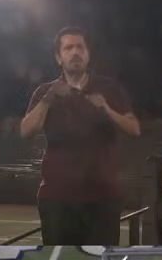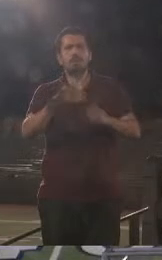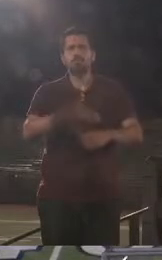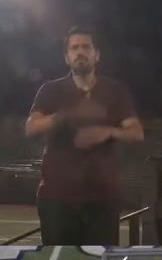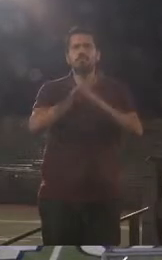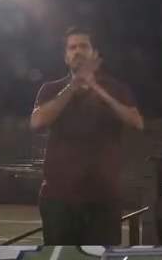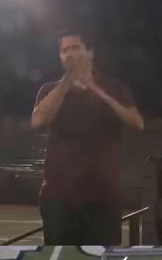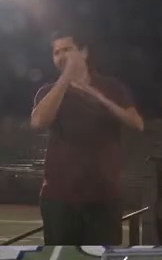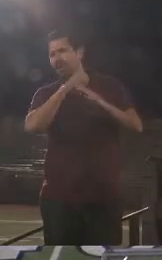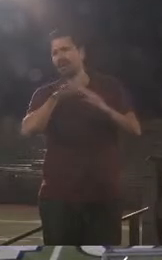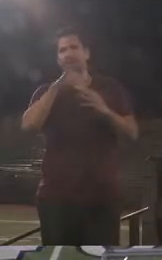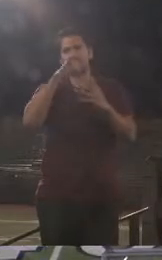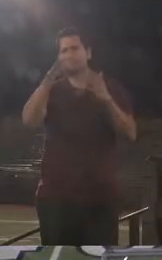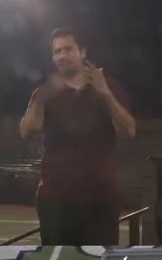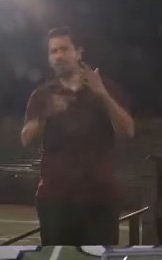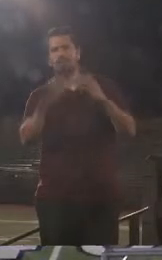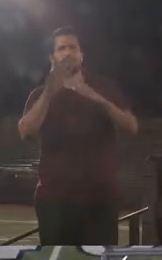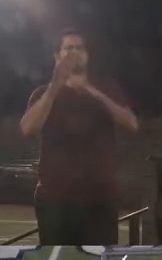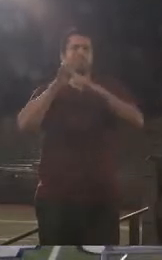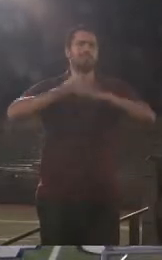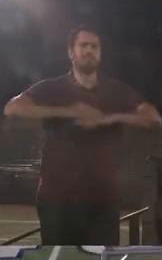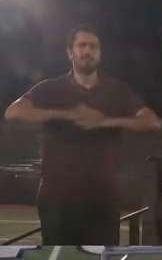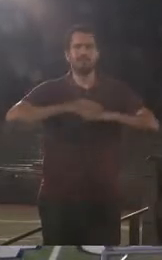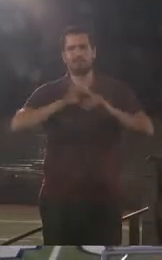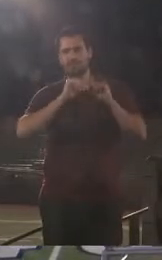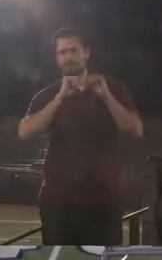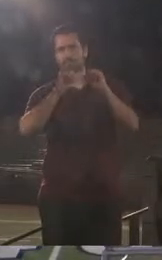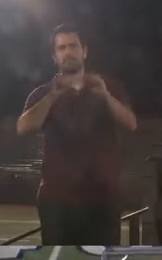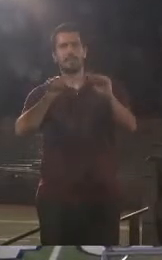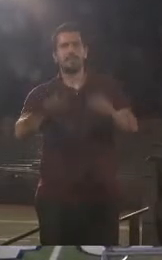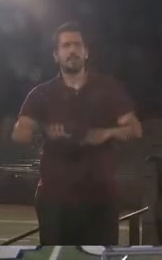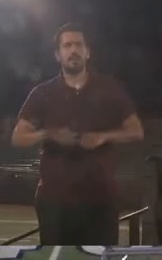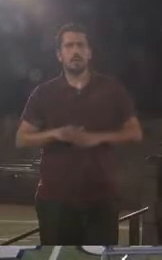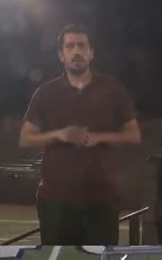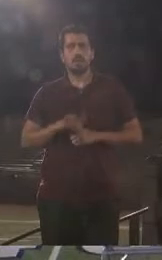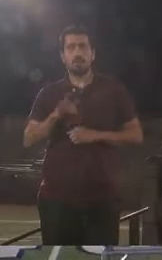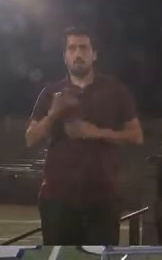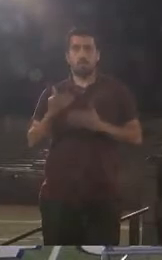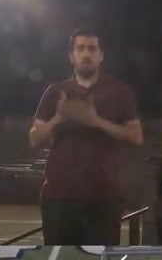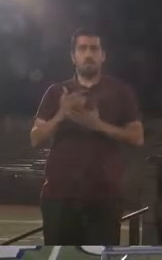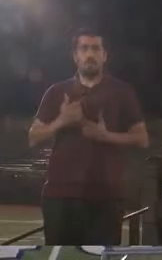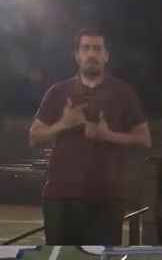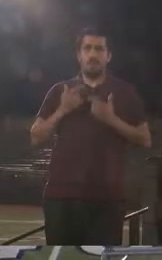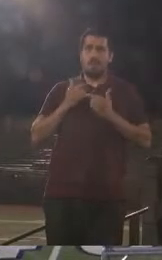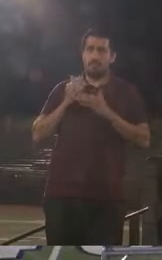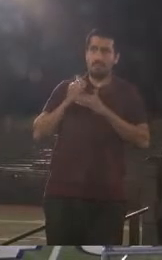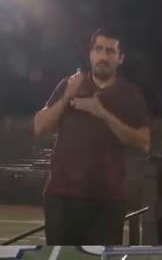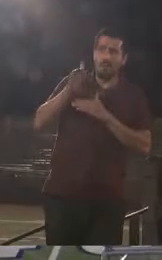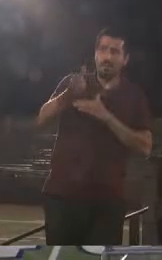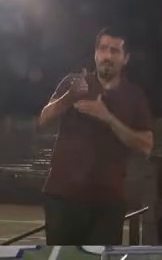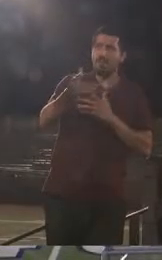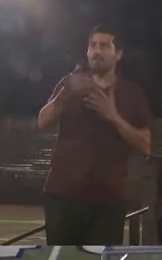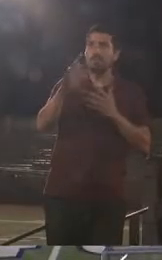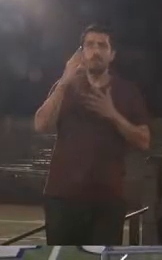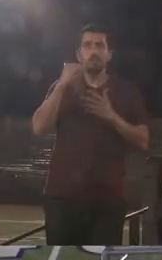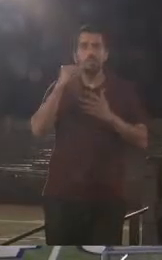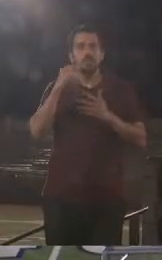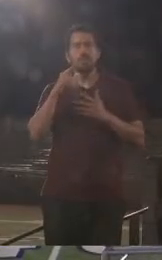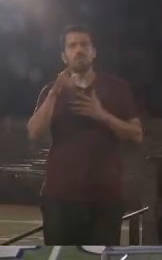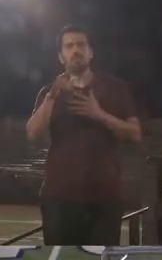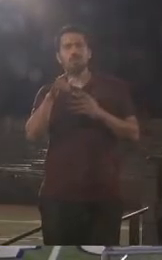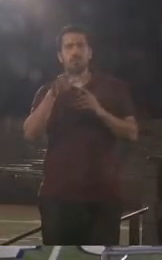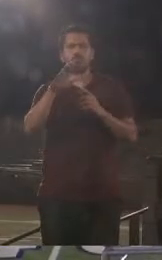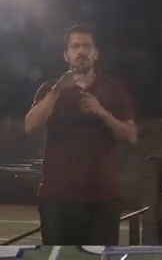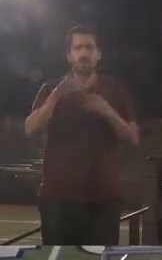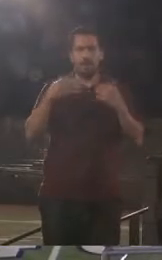any obstacle that stands in your way. As you embark on this new chapter, prioritize your well-being.